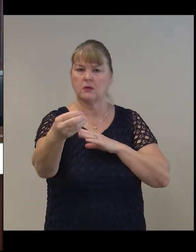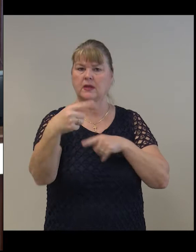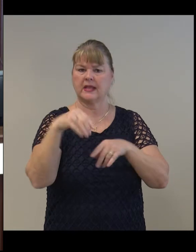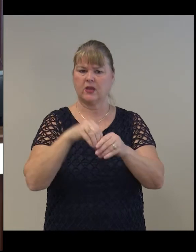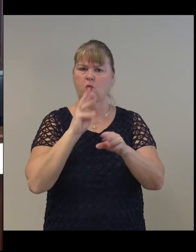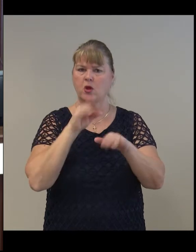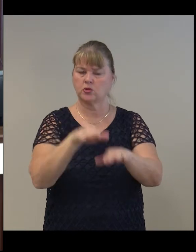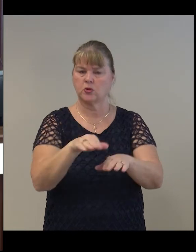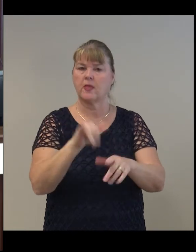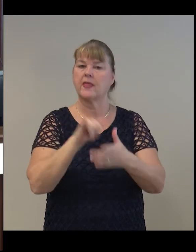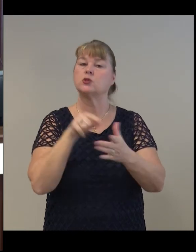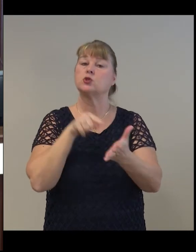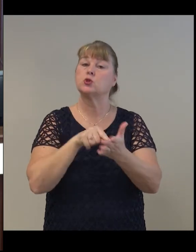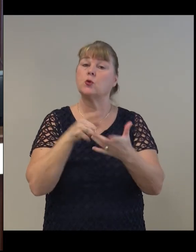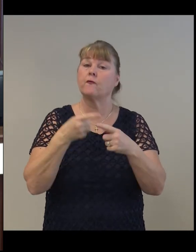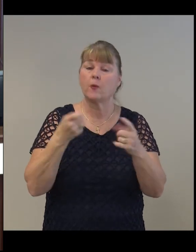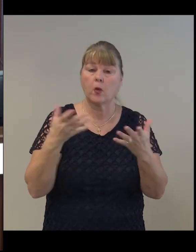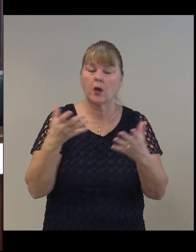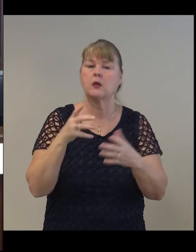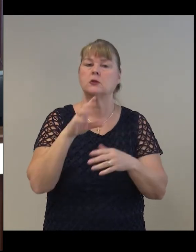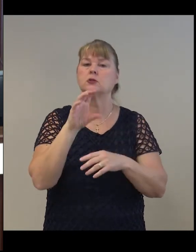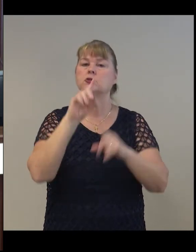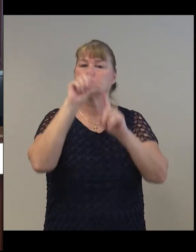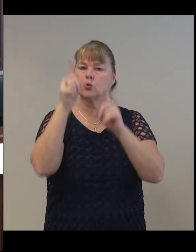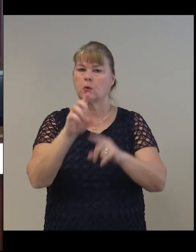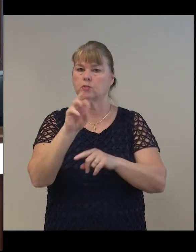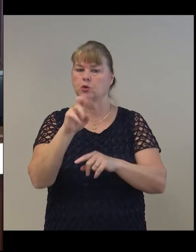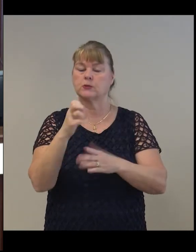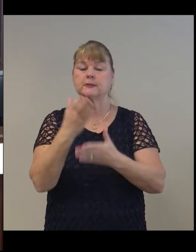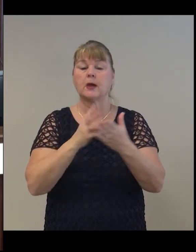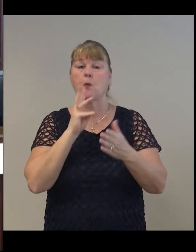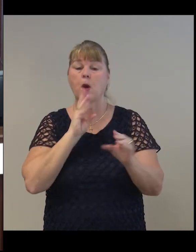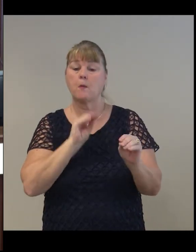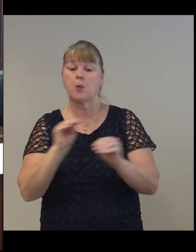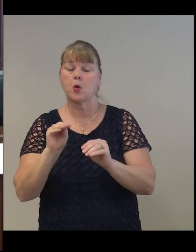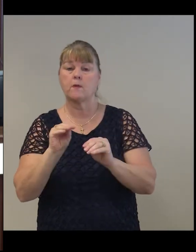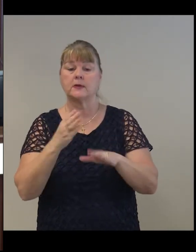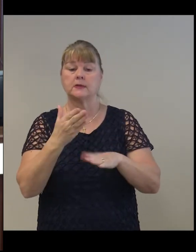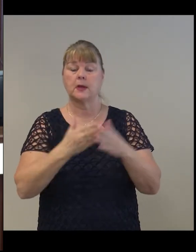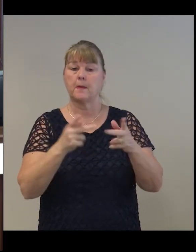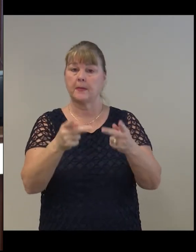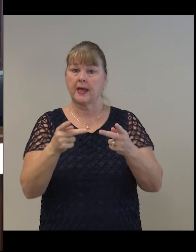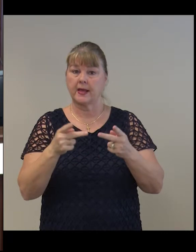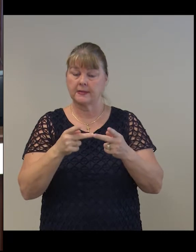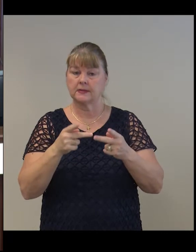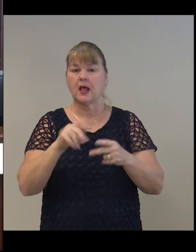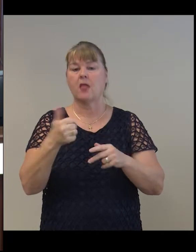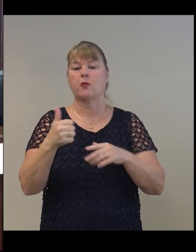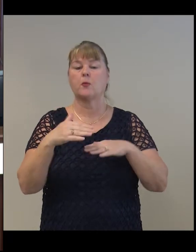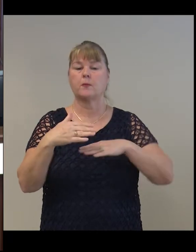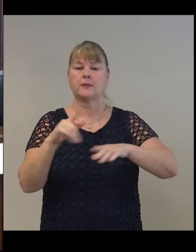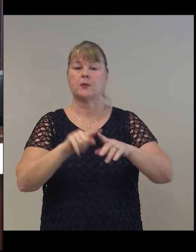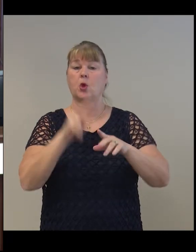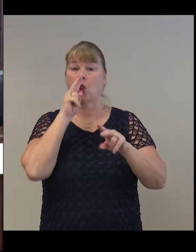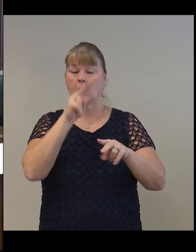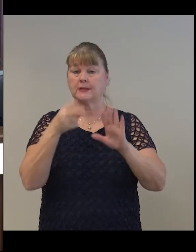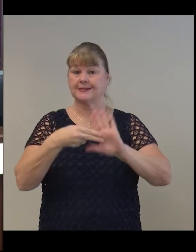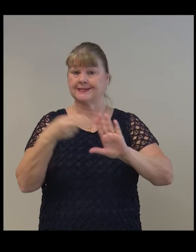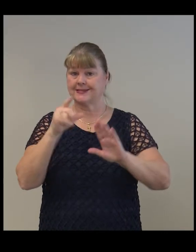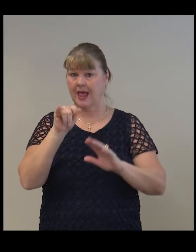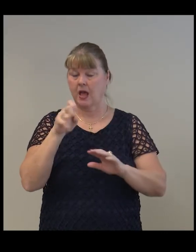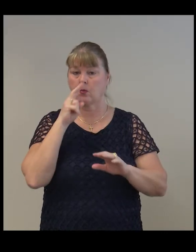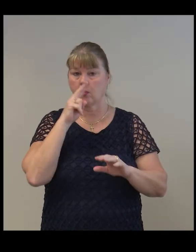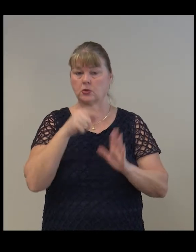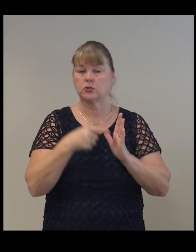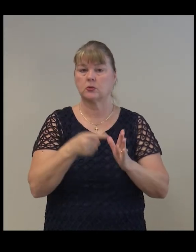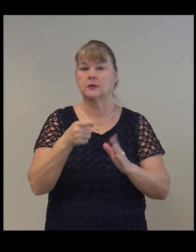So water is moving in some places and pushing on shore in others. So let's take a look at our slide here and